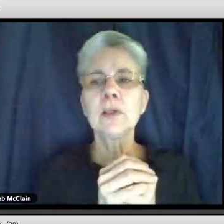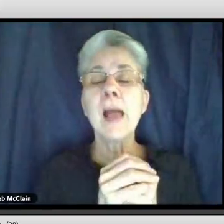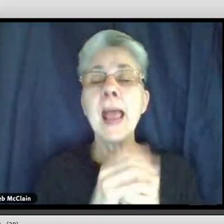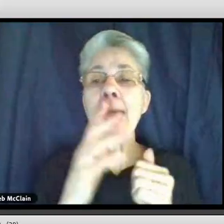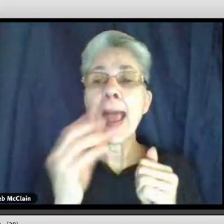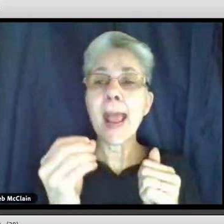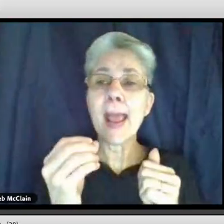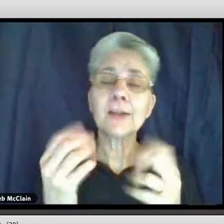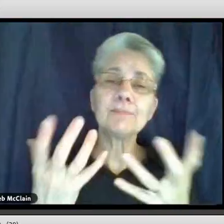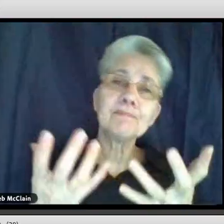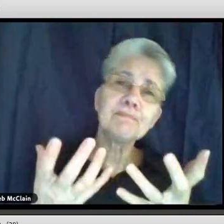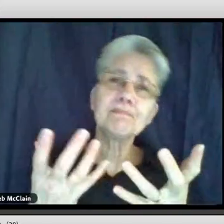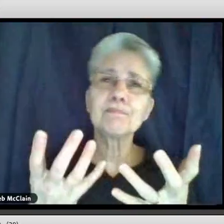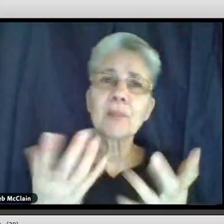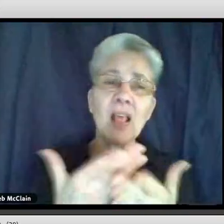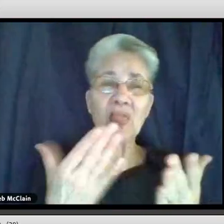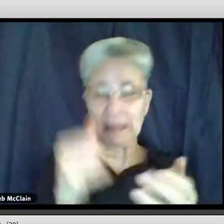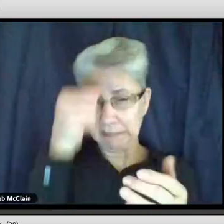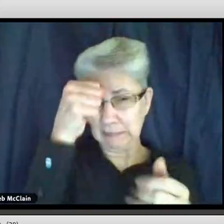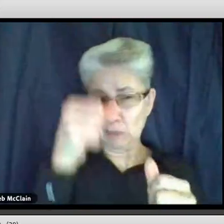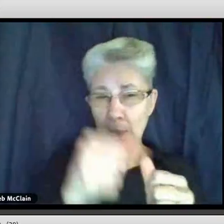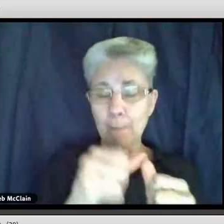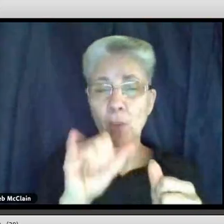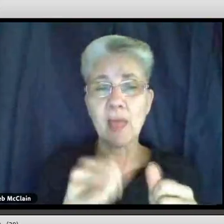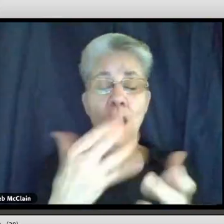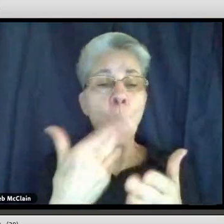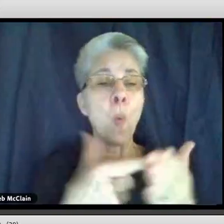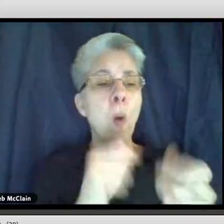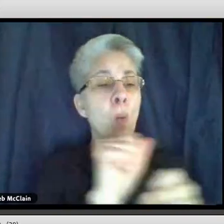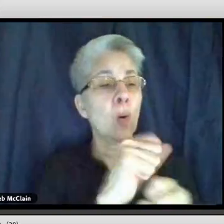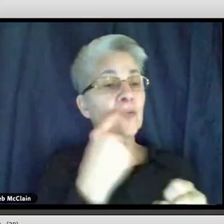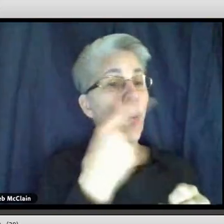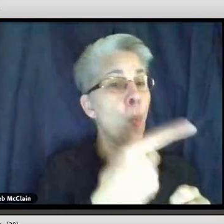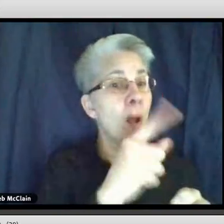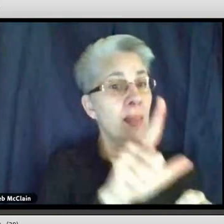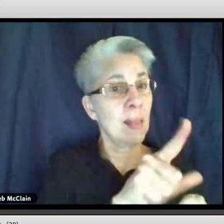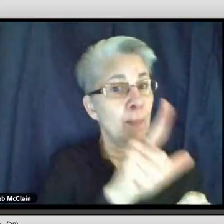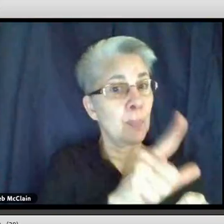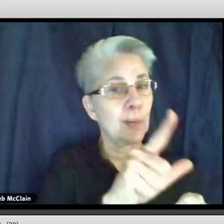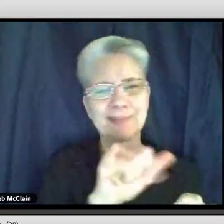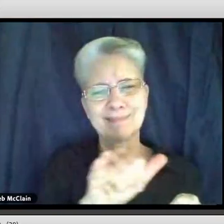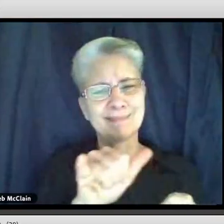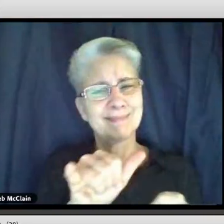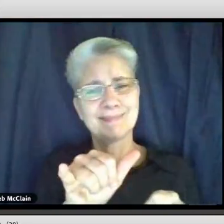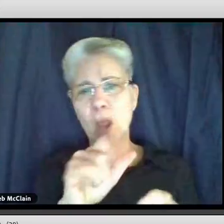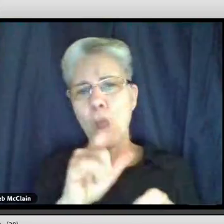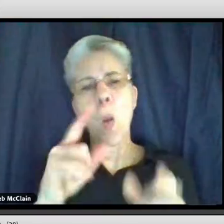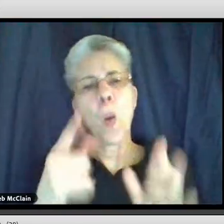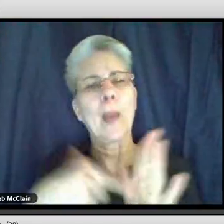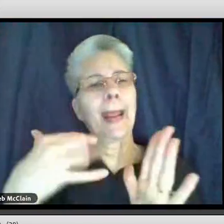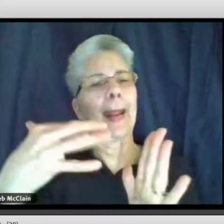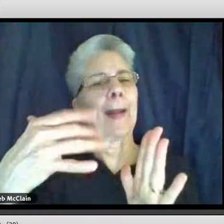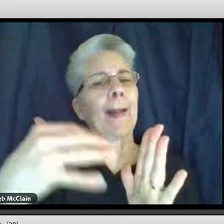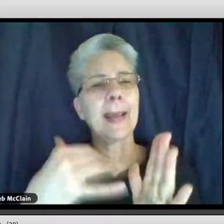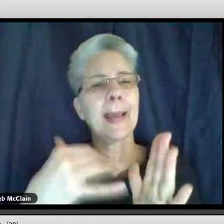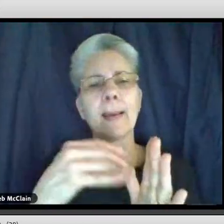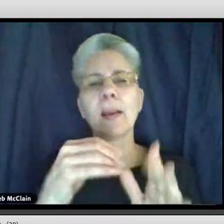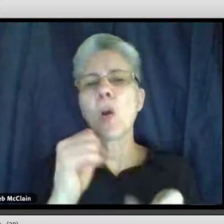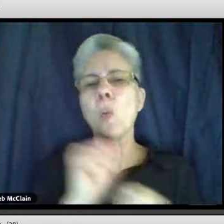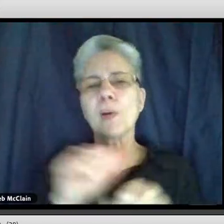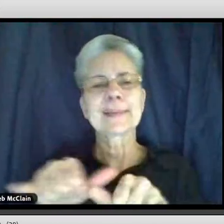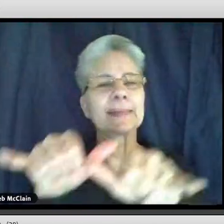of the thing to keep in mind is what works for one organization just very rarely works for all the